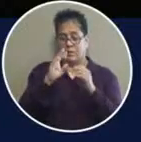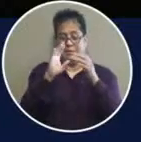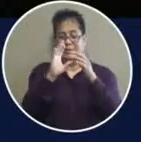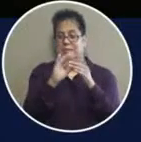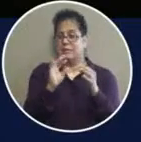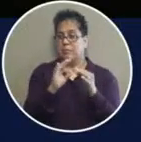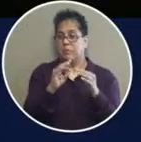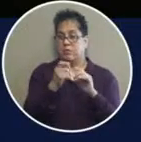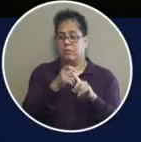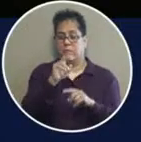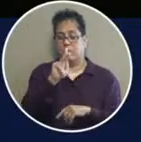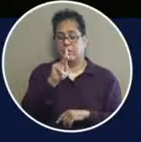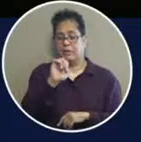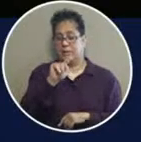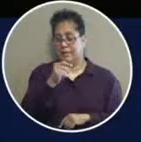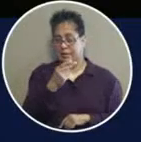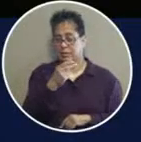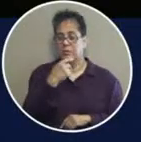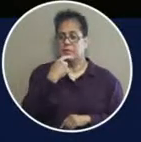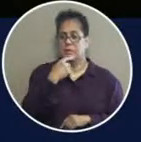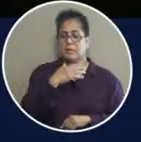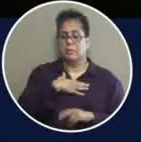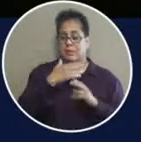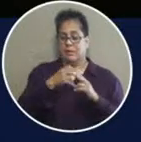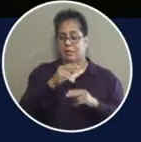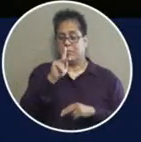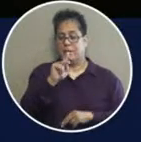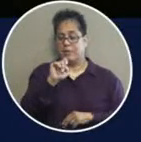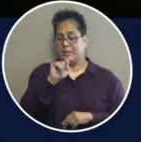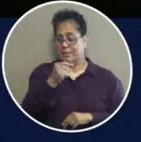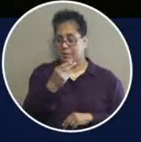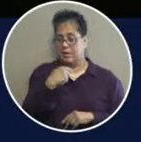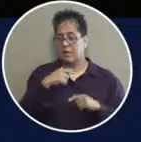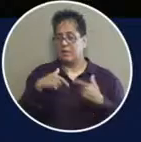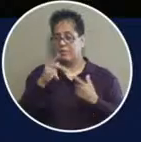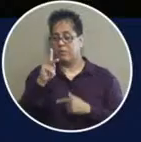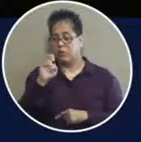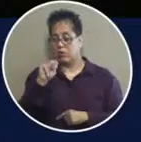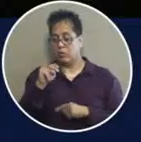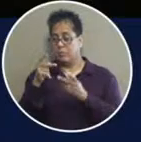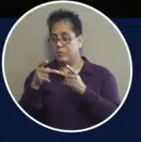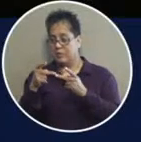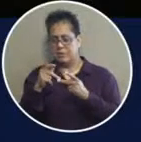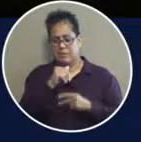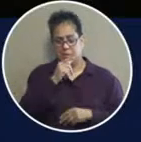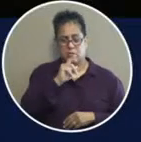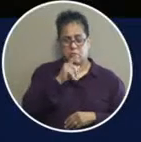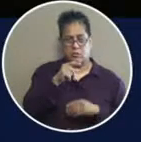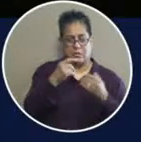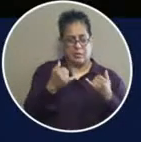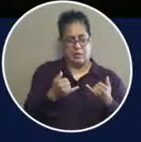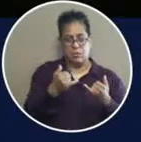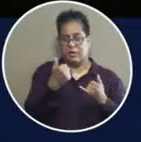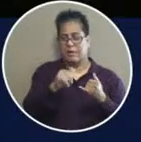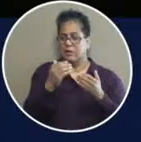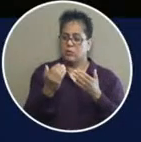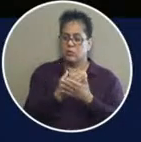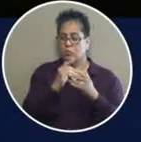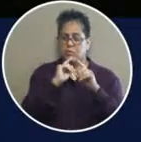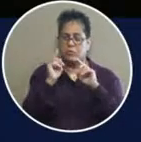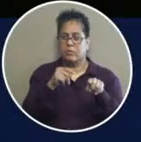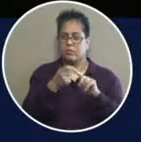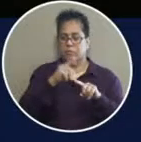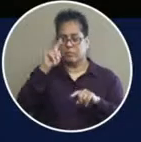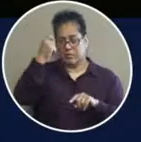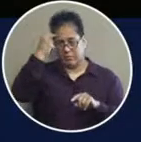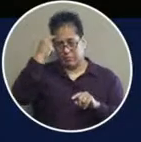submitted by Mr. Keith Pennell, which says, "My name is Keith Pennell and I live in Kern Place. I am uncertain at this moment as to any new directives from the governor